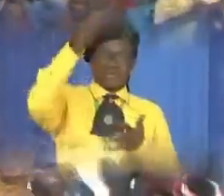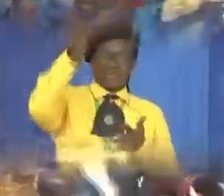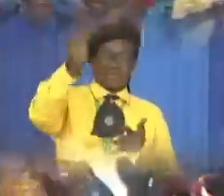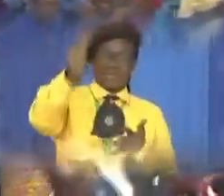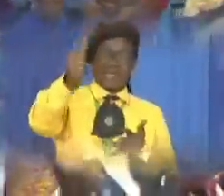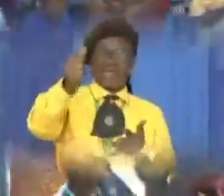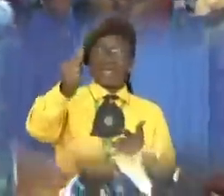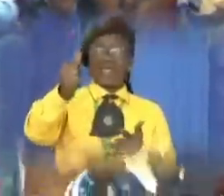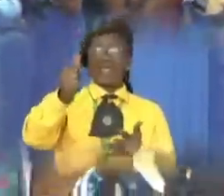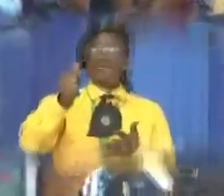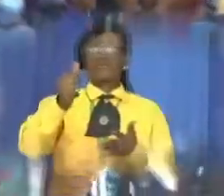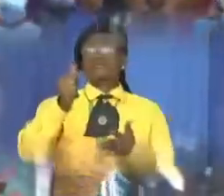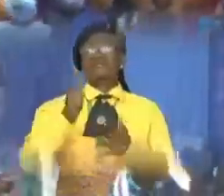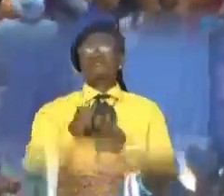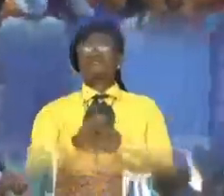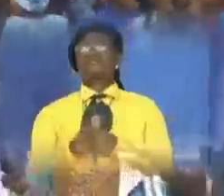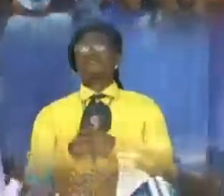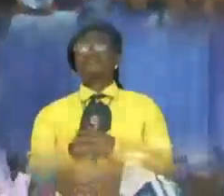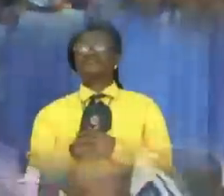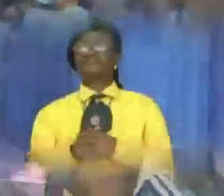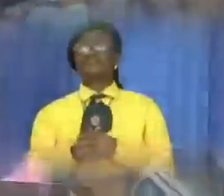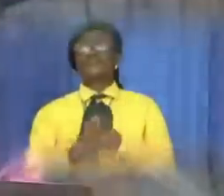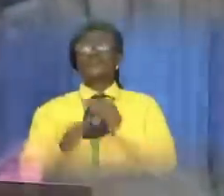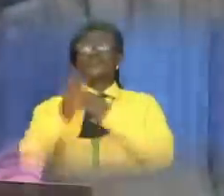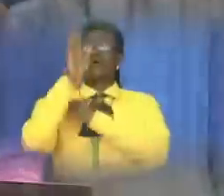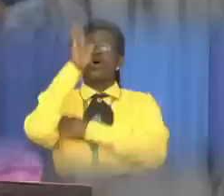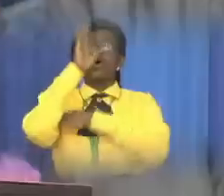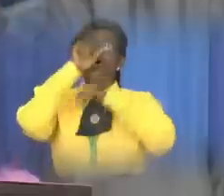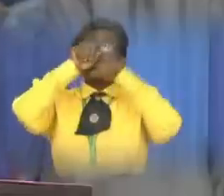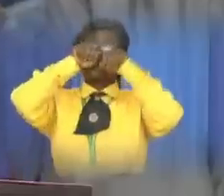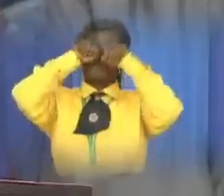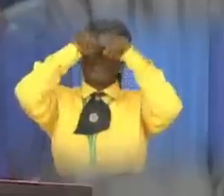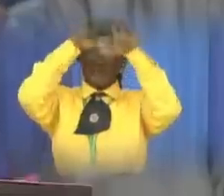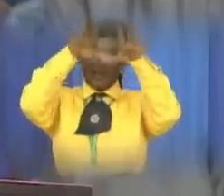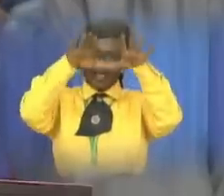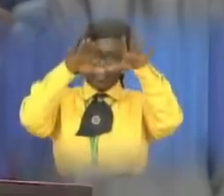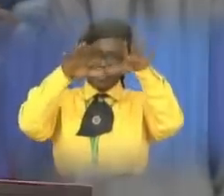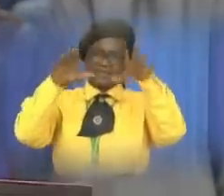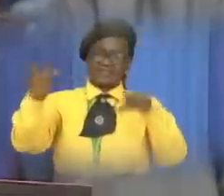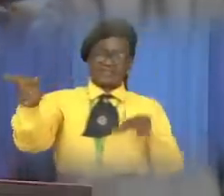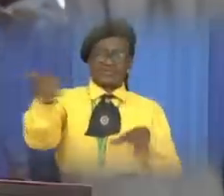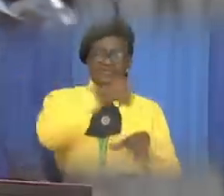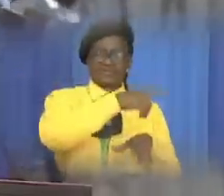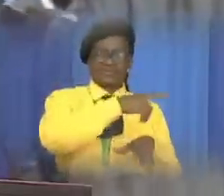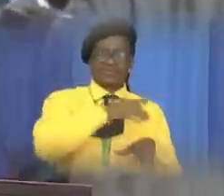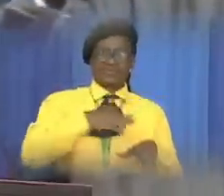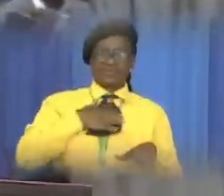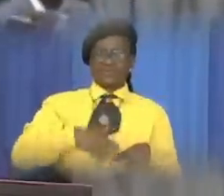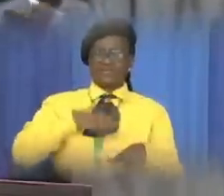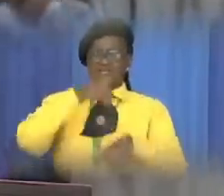Amen. Well, God bless you. Let's go back to our seats.